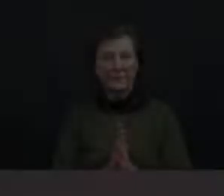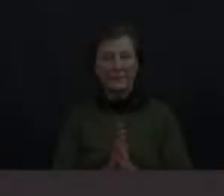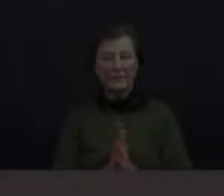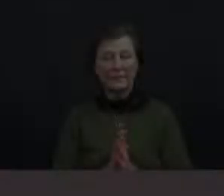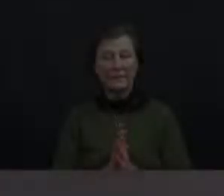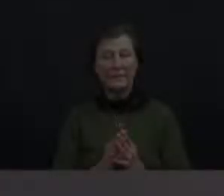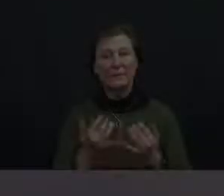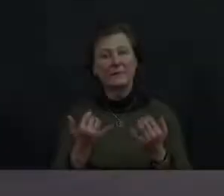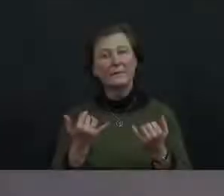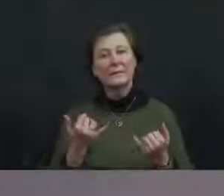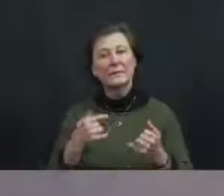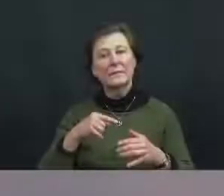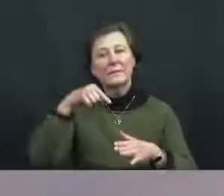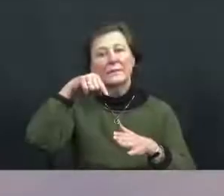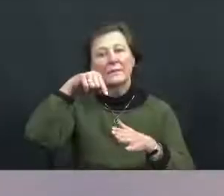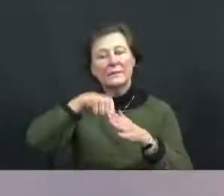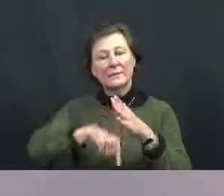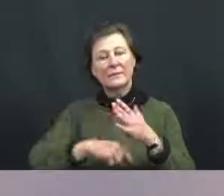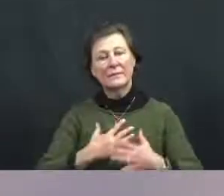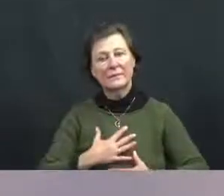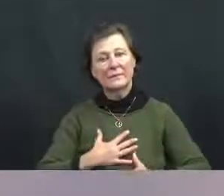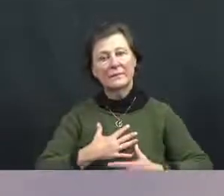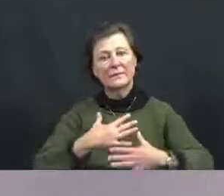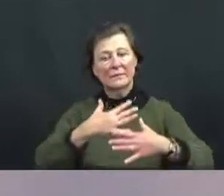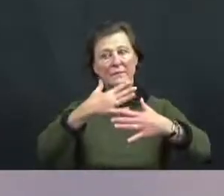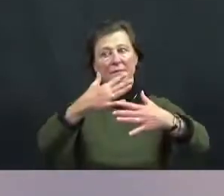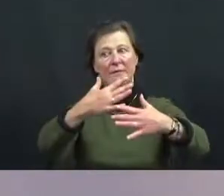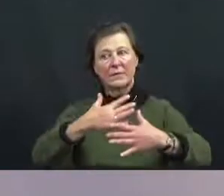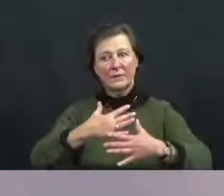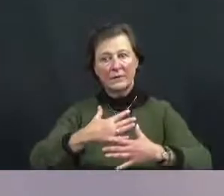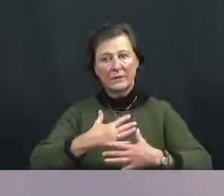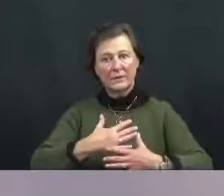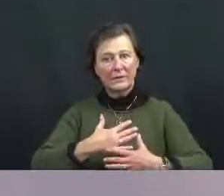Take a deep breath wherever you are.